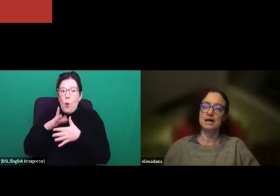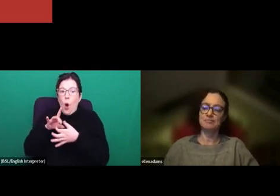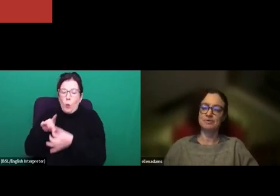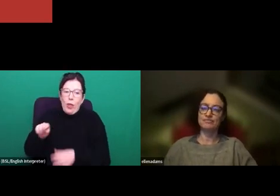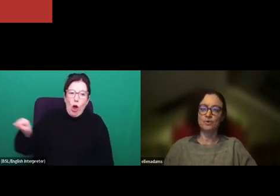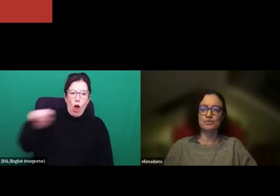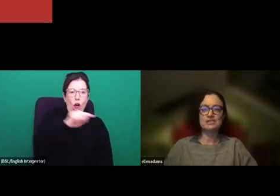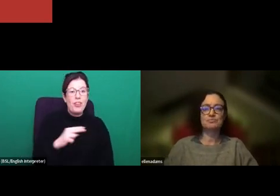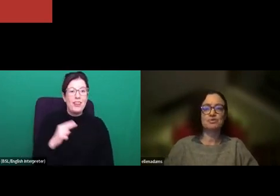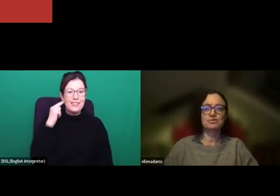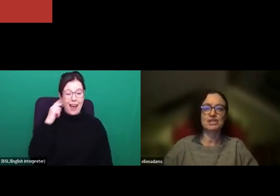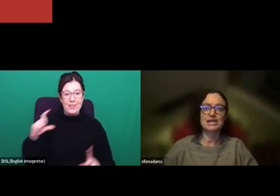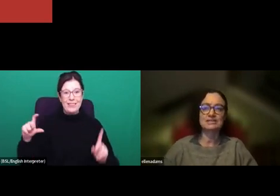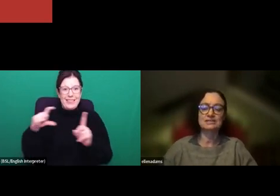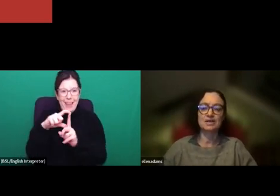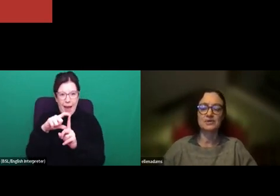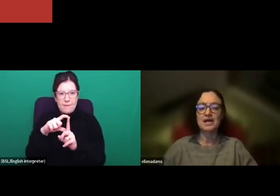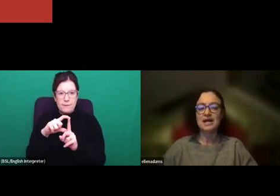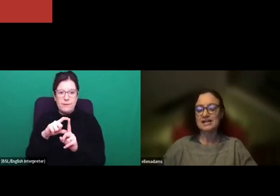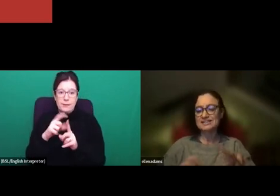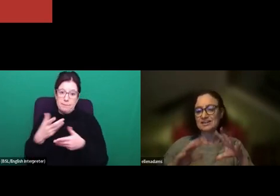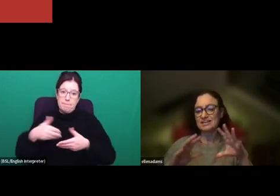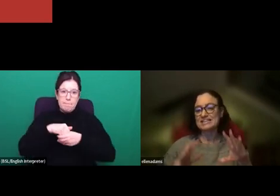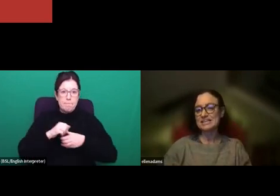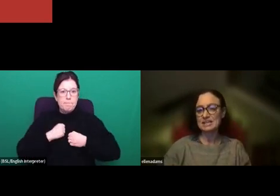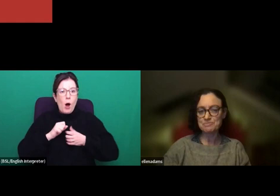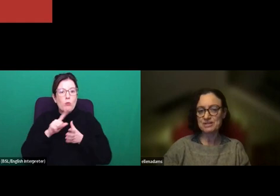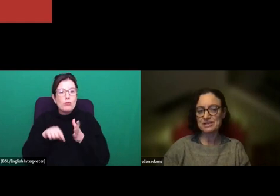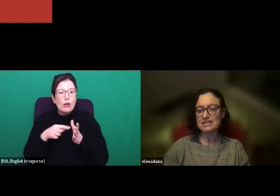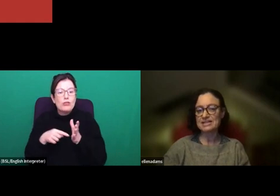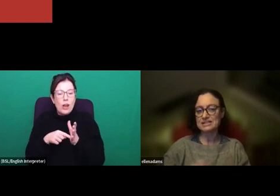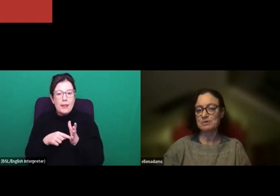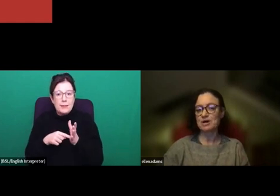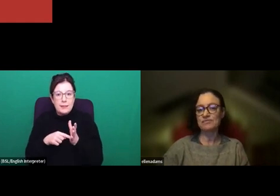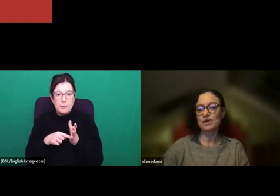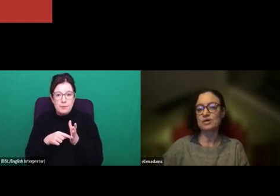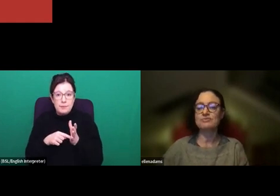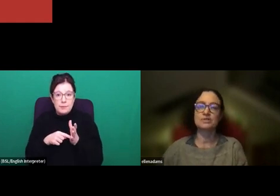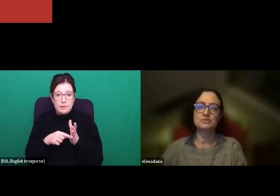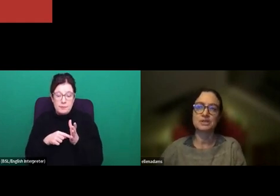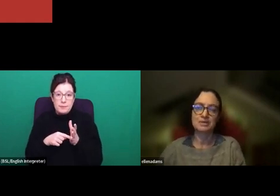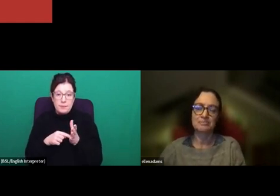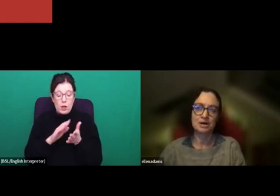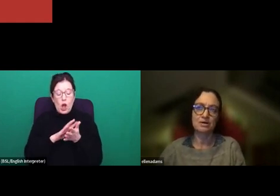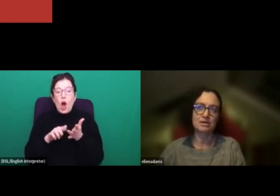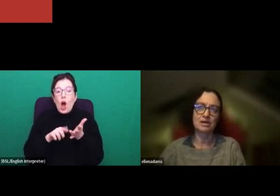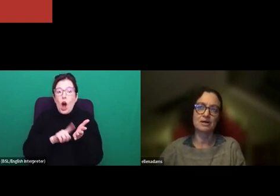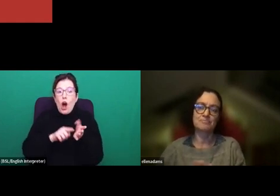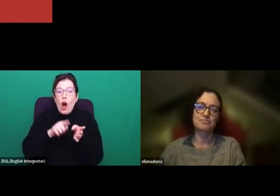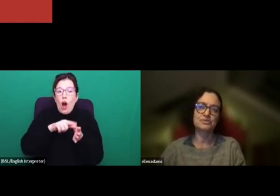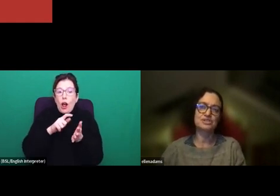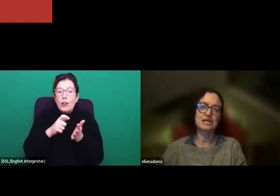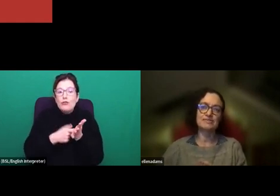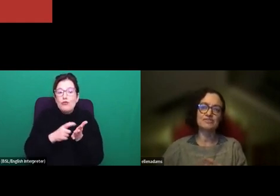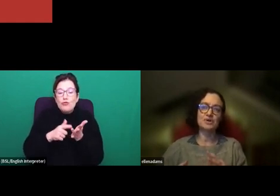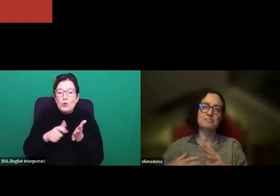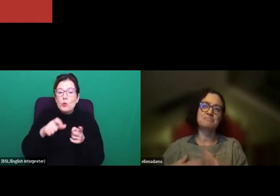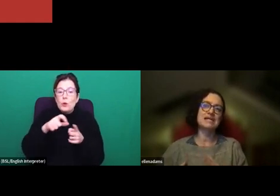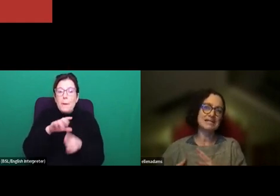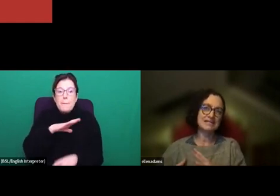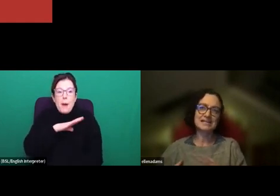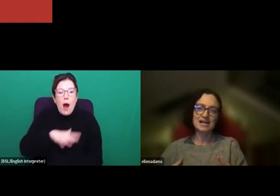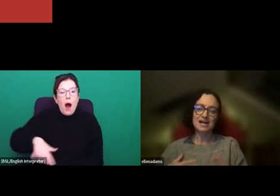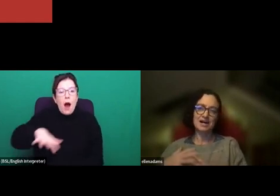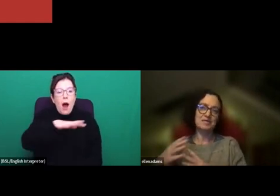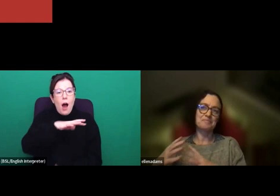people for this project. So it's slightly deliberately as part of the Holyrood Park project, you've got